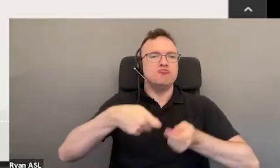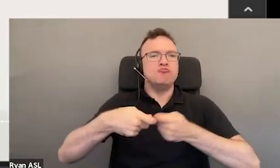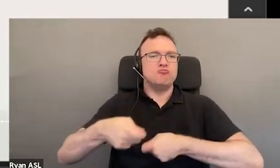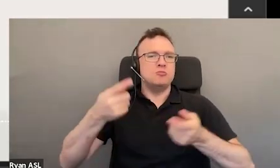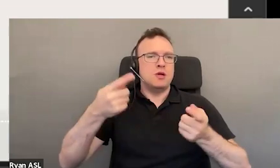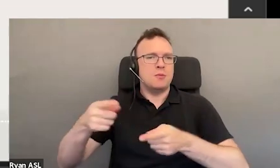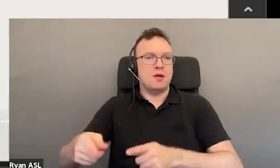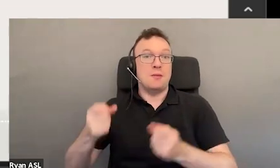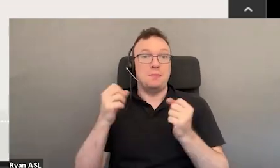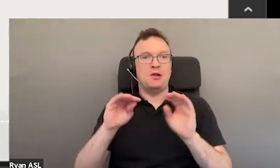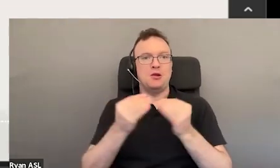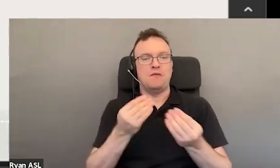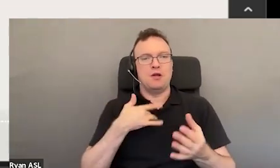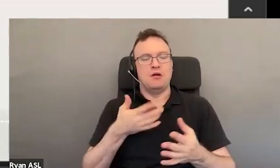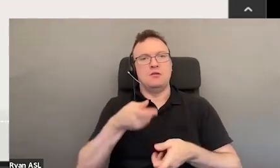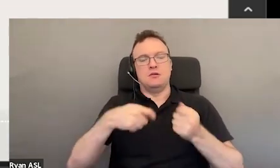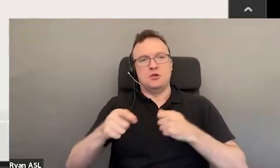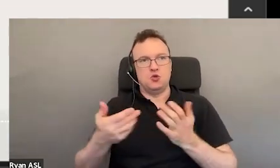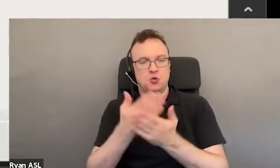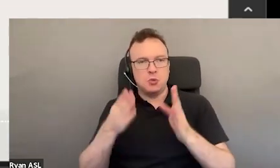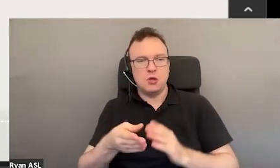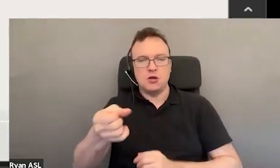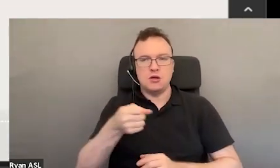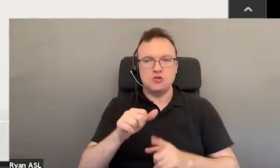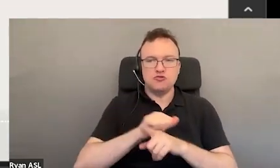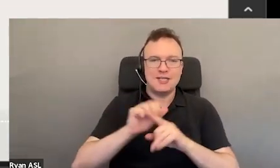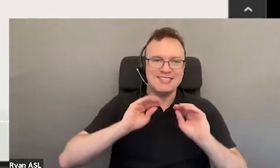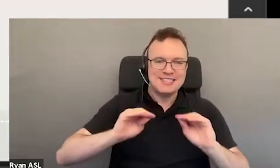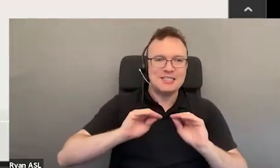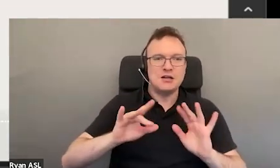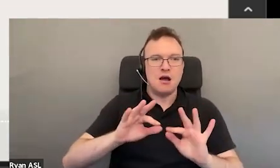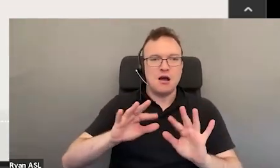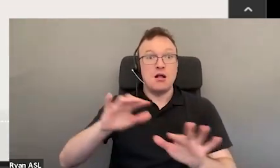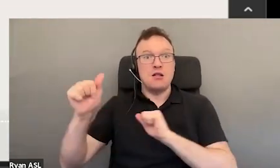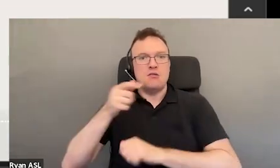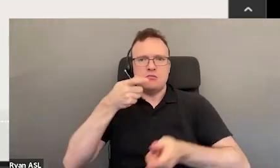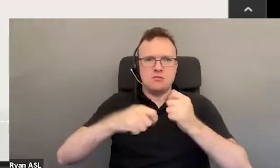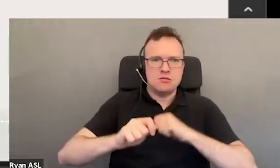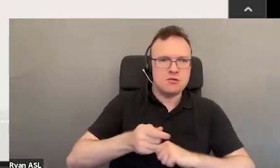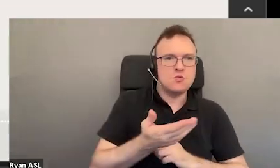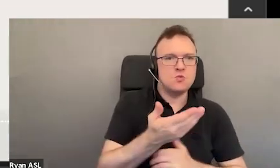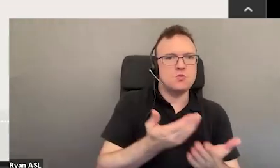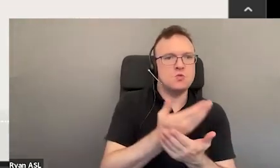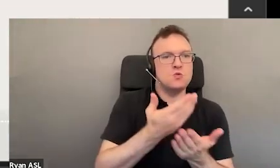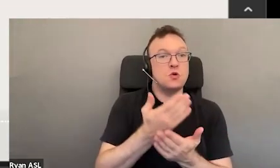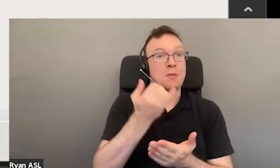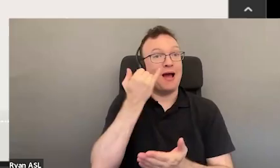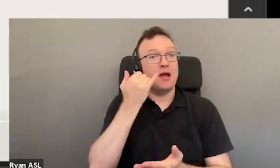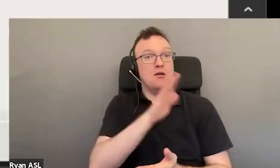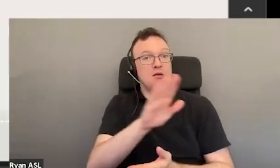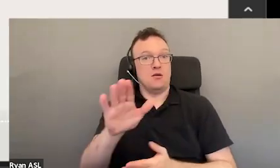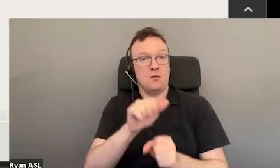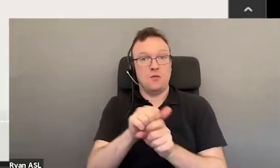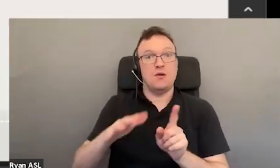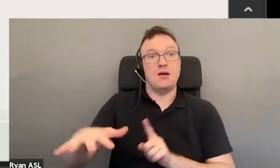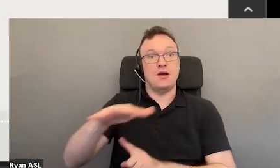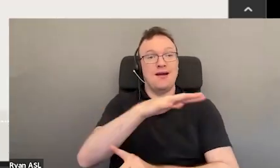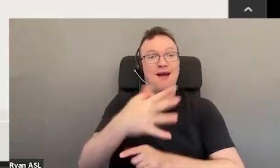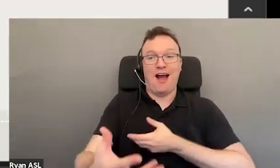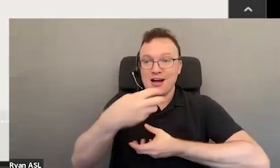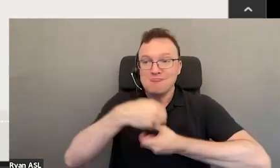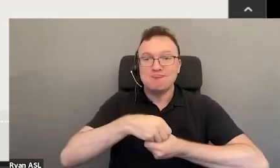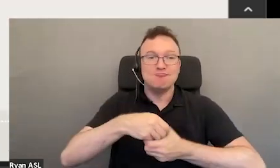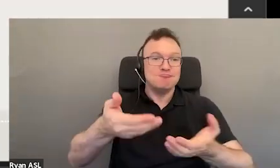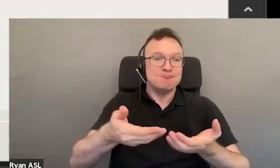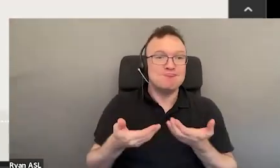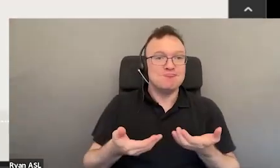a challenge for many organizations. And so having a disability inclusive workplace and taking steps to that end can help in